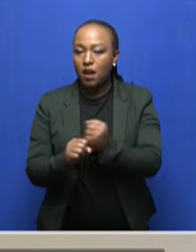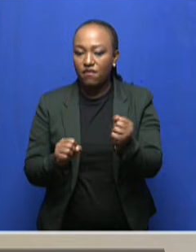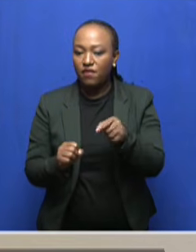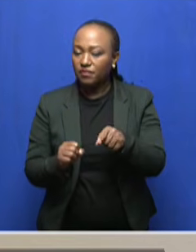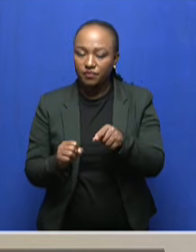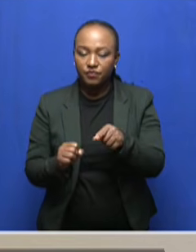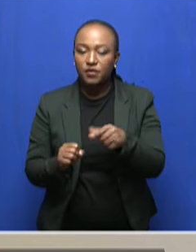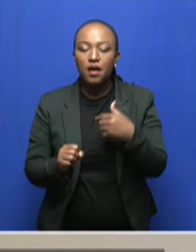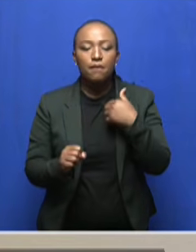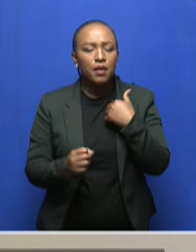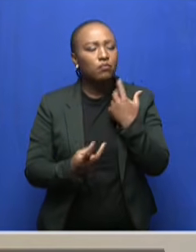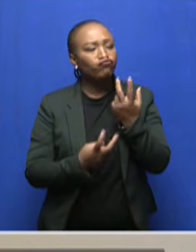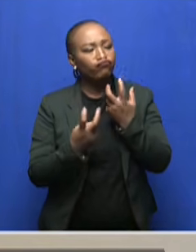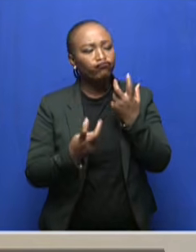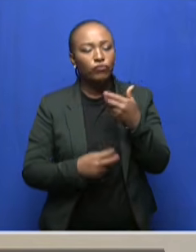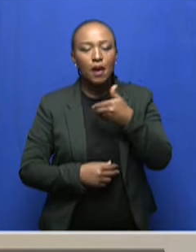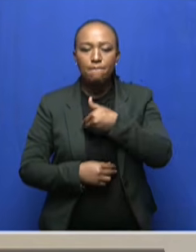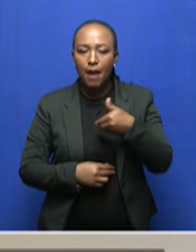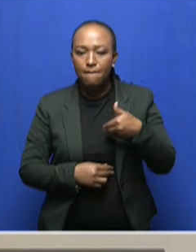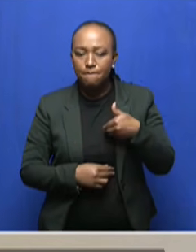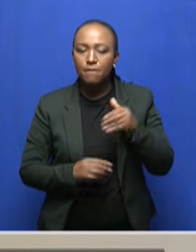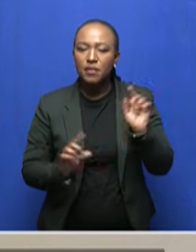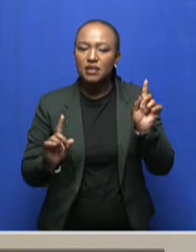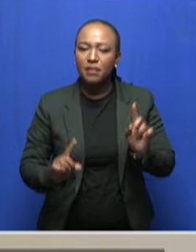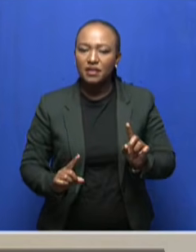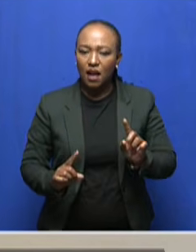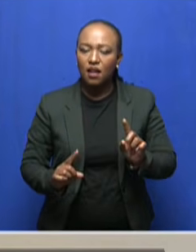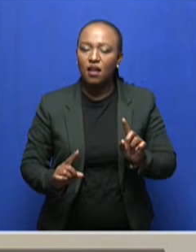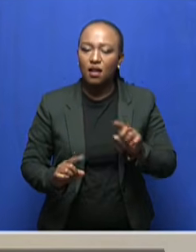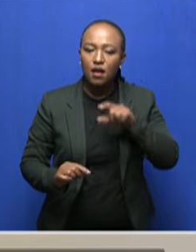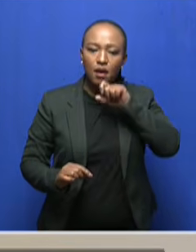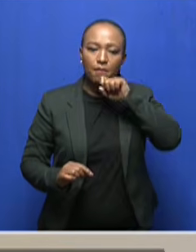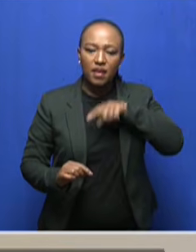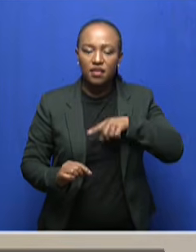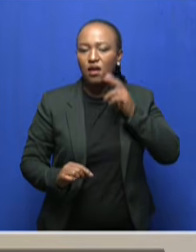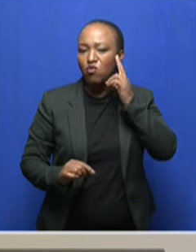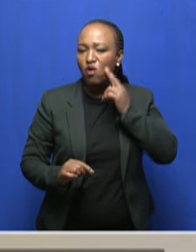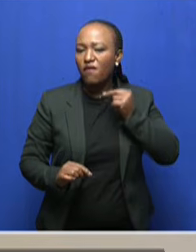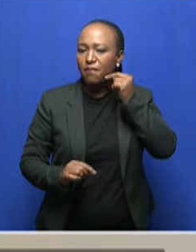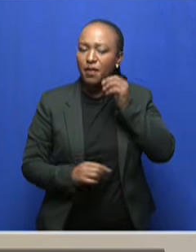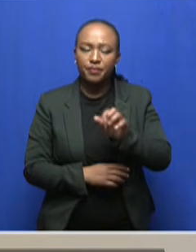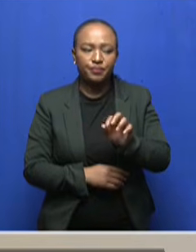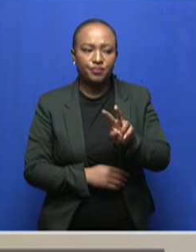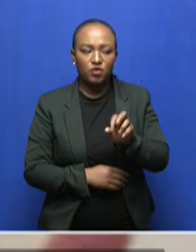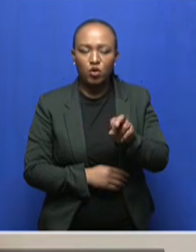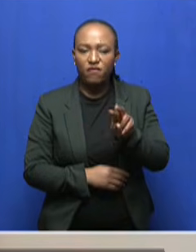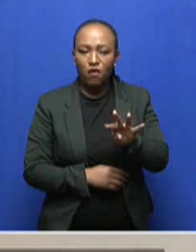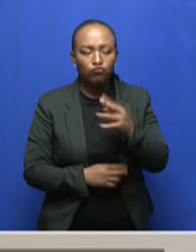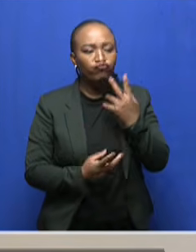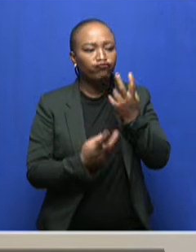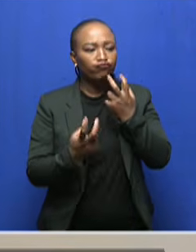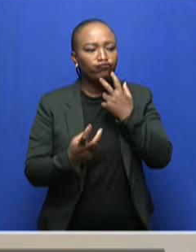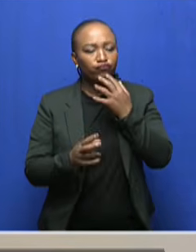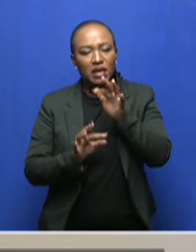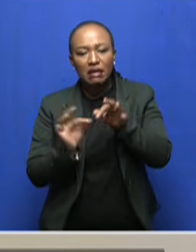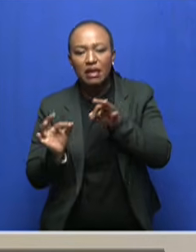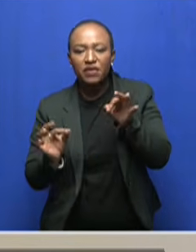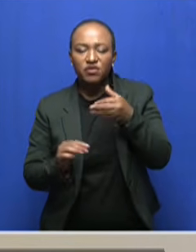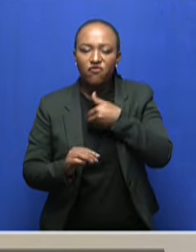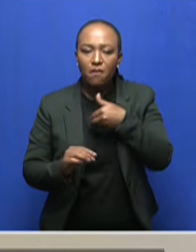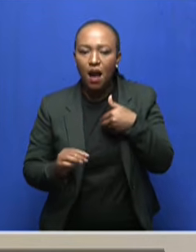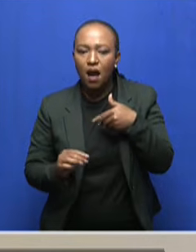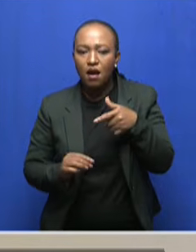special gift for my mom for her birthday. I believe it was in November of 2024. And I tried looking for, your normal bags,